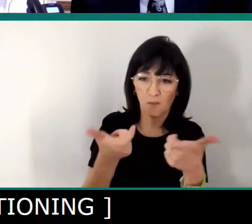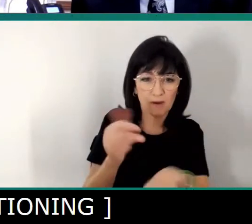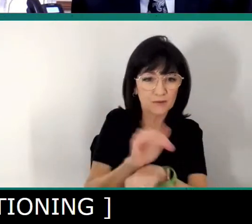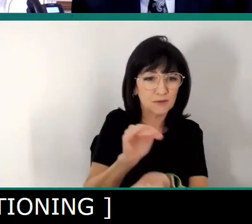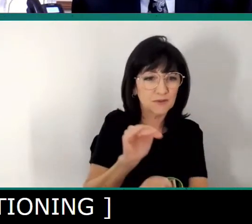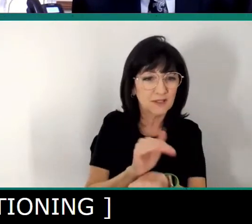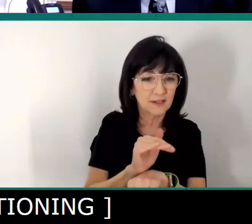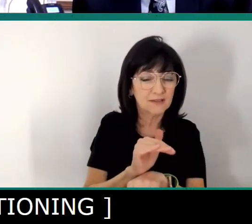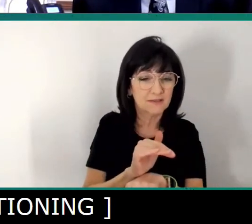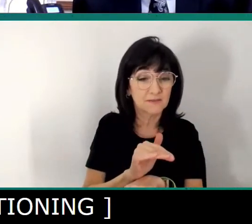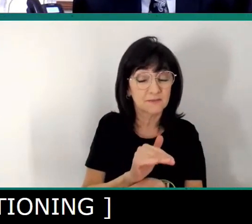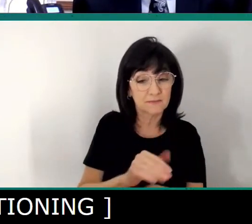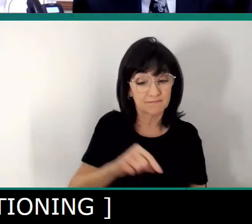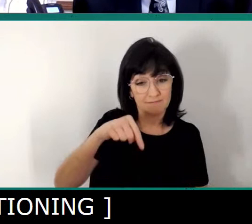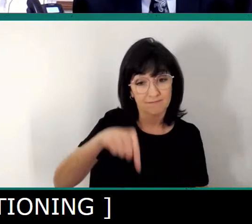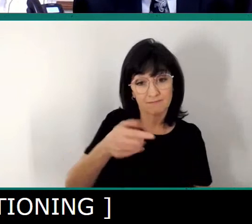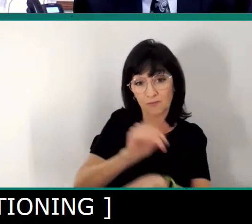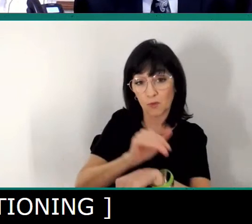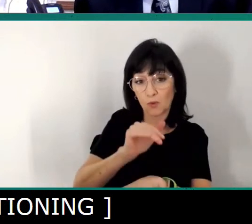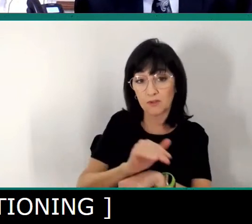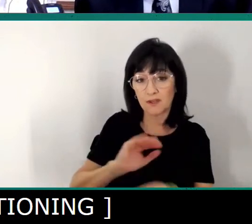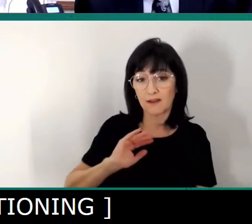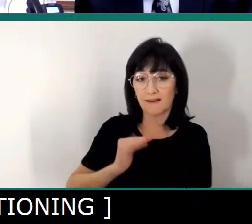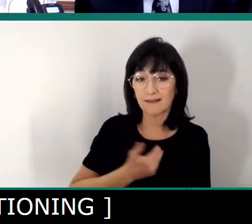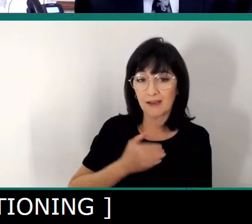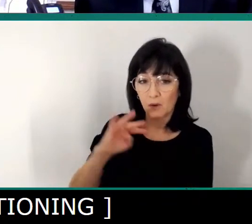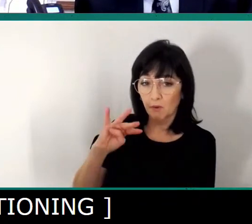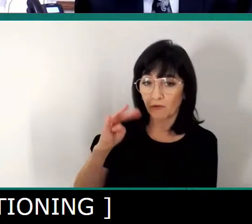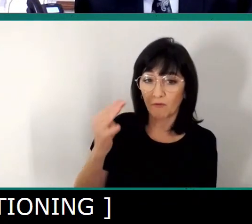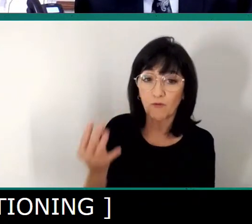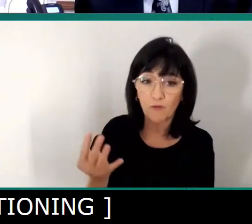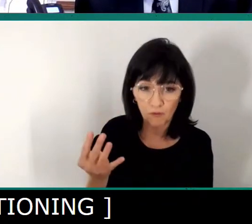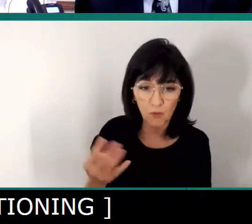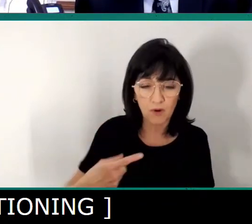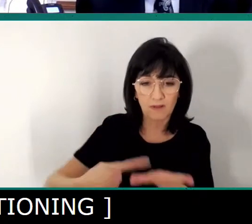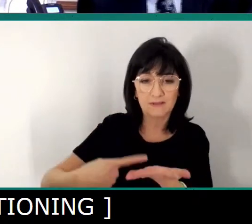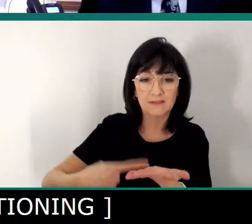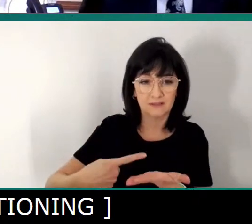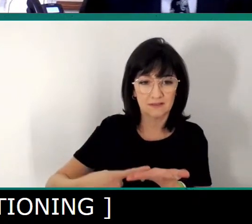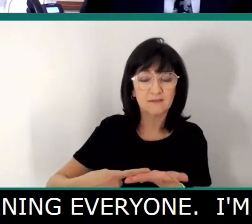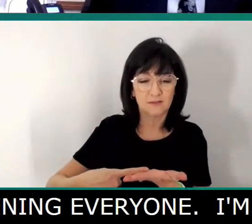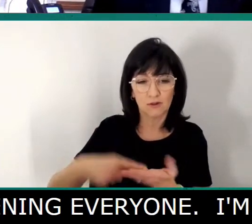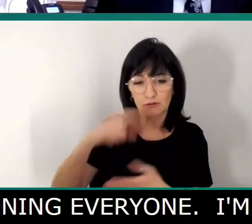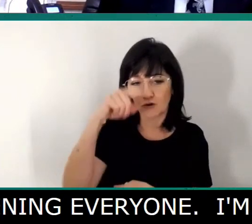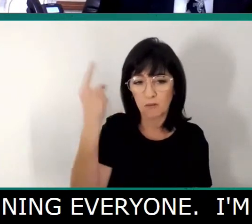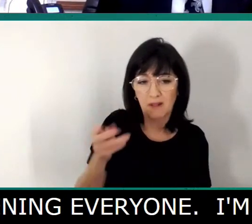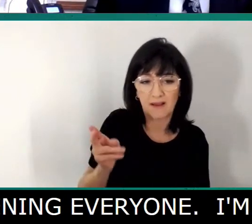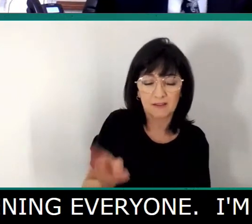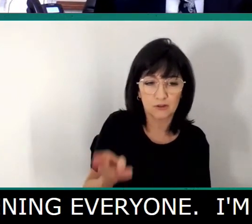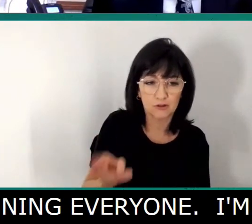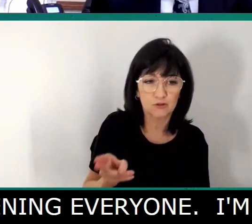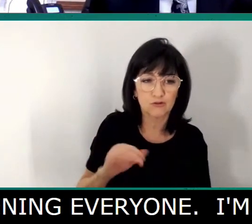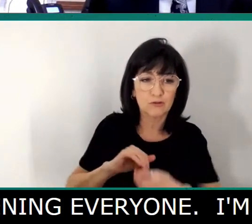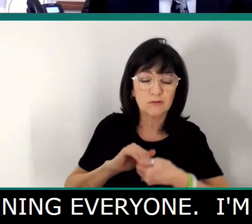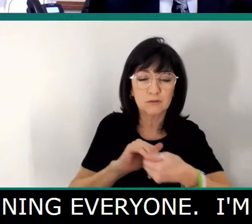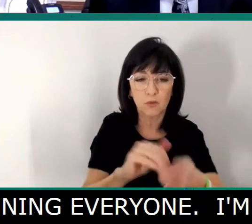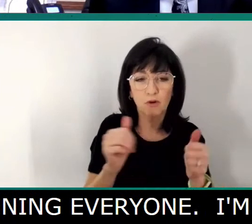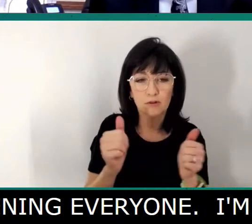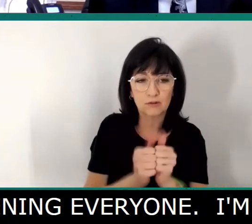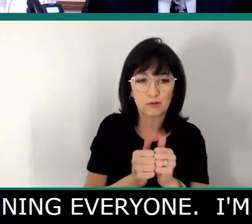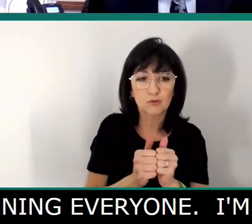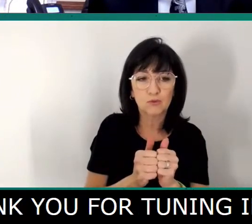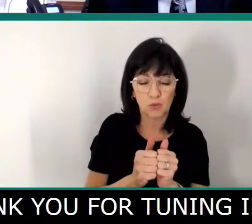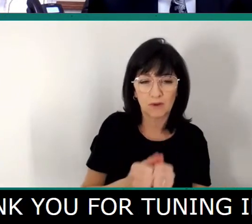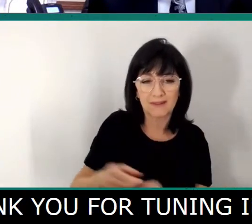our fourth panel for discussion on Black history in partnership with the Delaware Heritage Commission here in